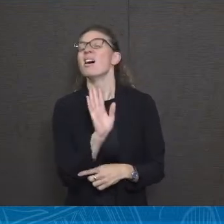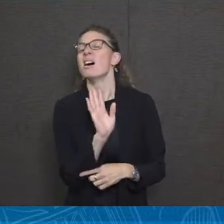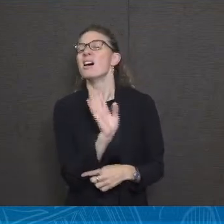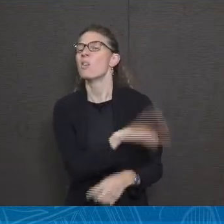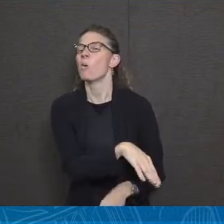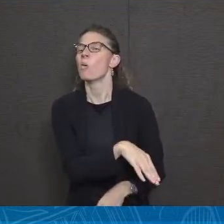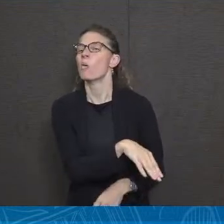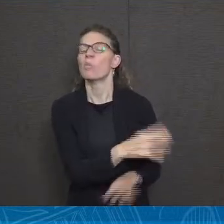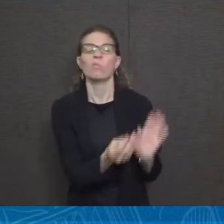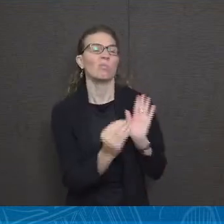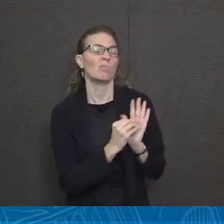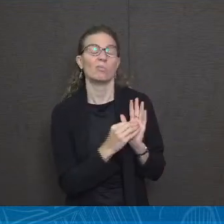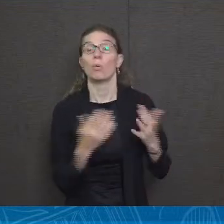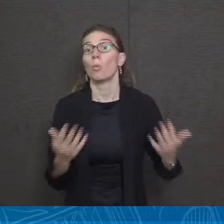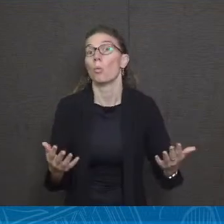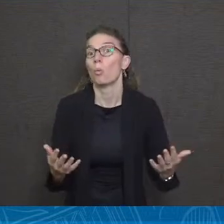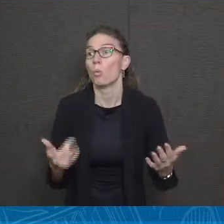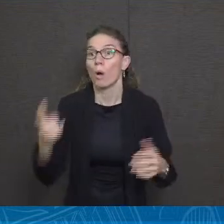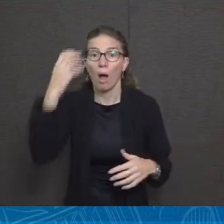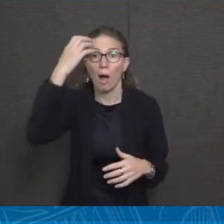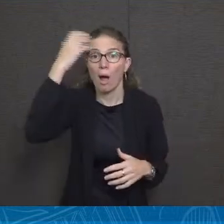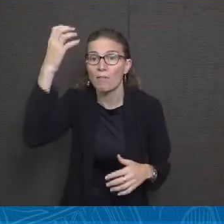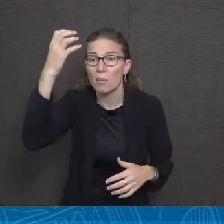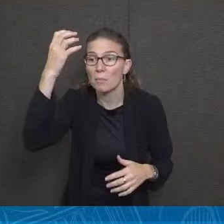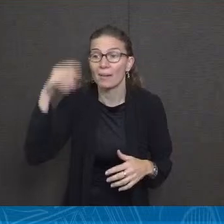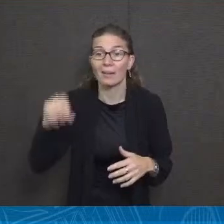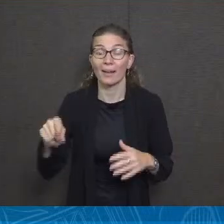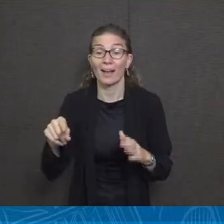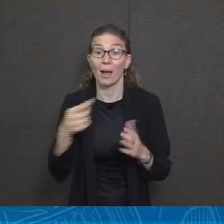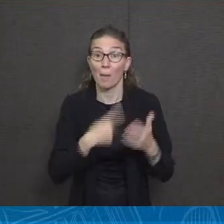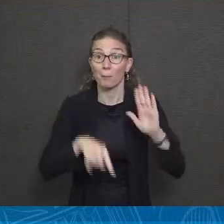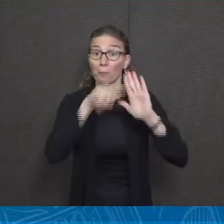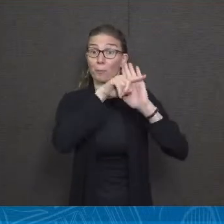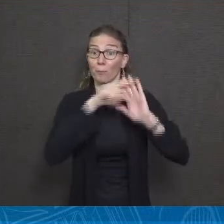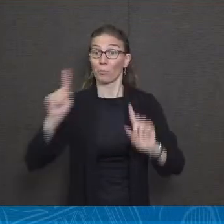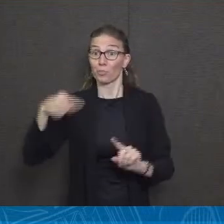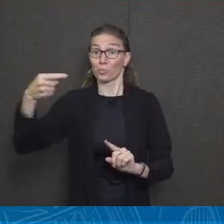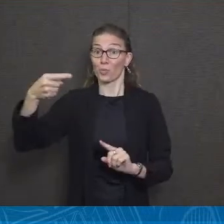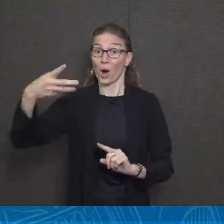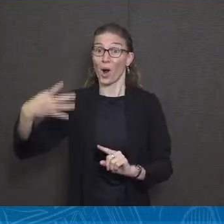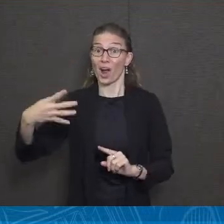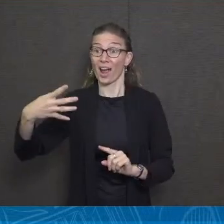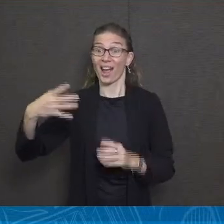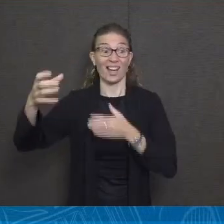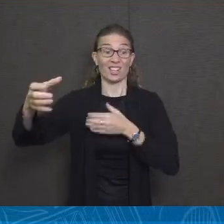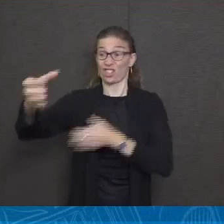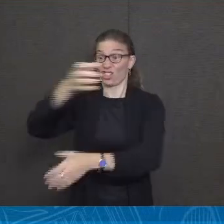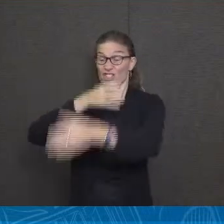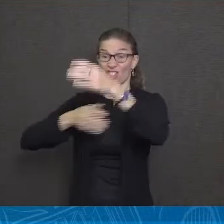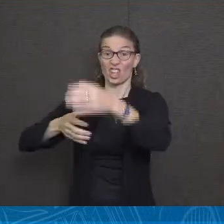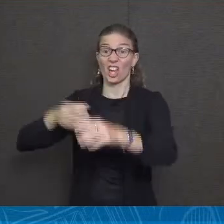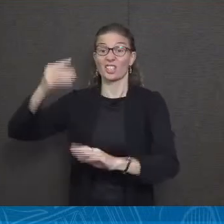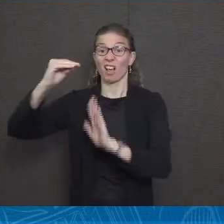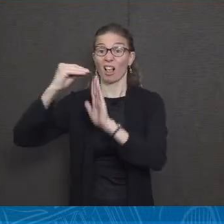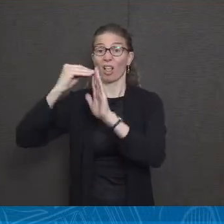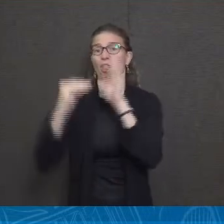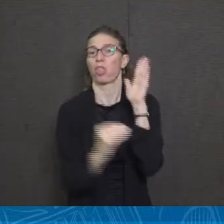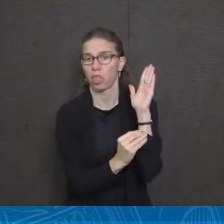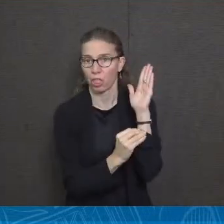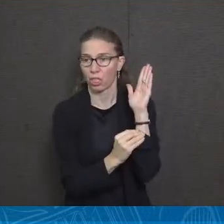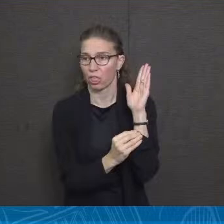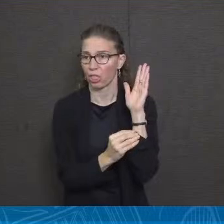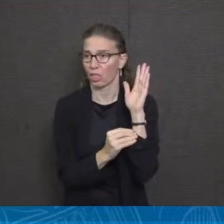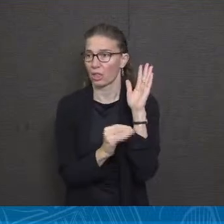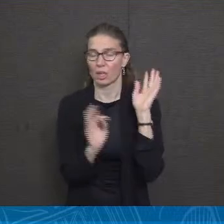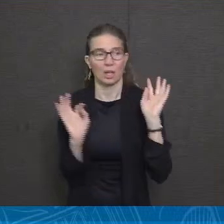government changes and this is no longer a priority for the new government. Nothing happens. Nothing